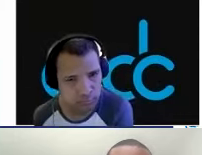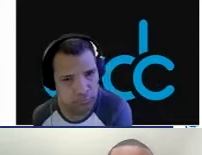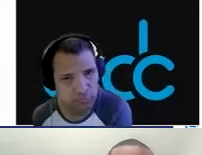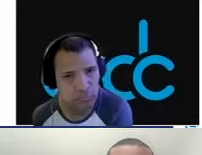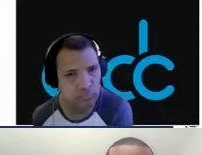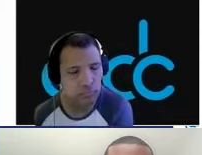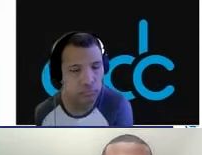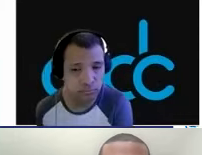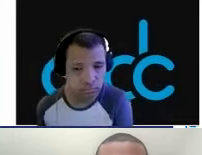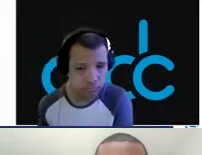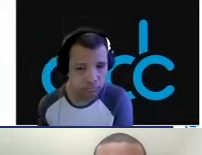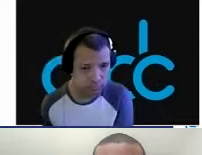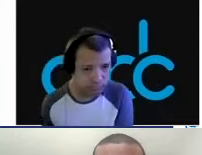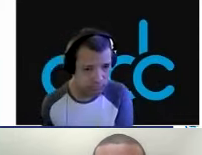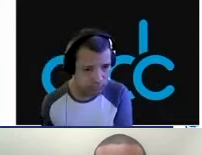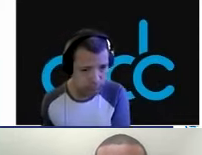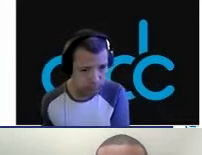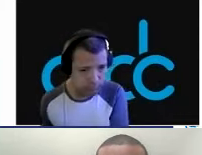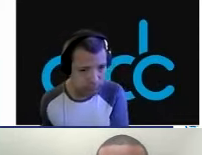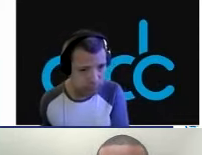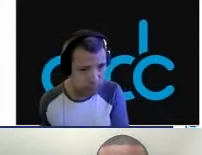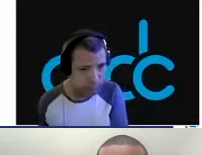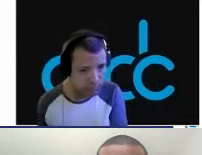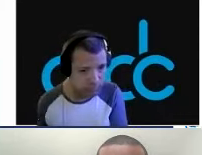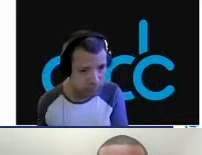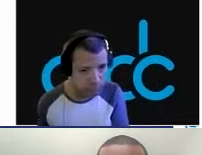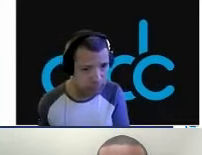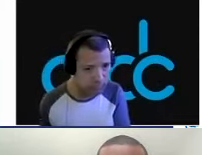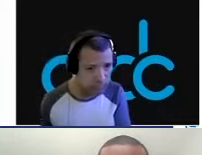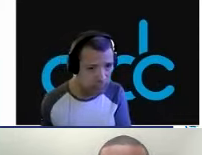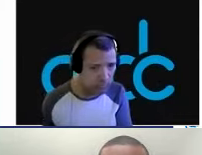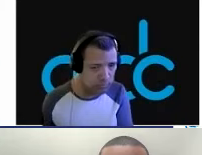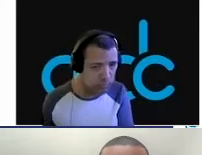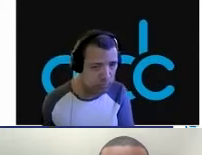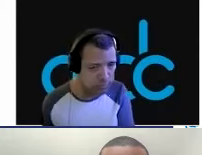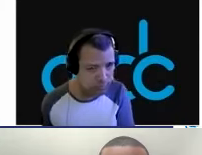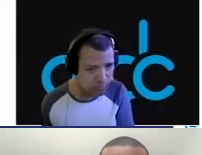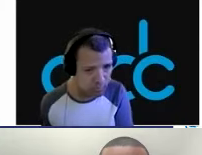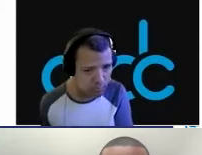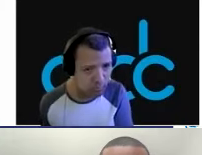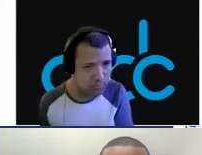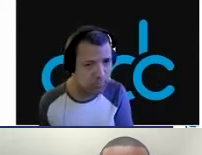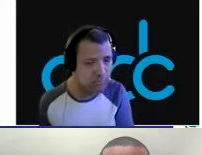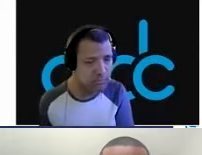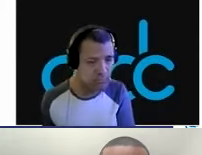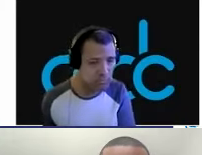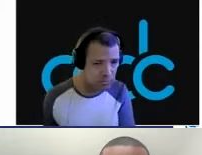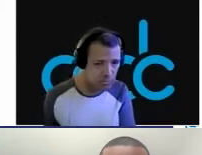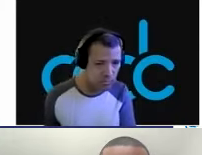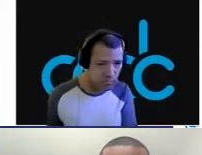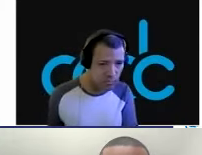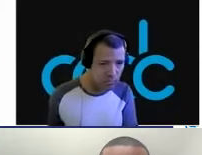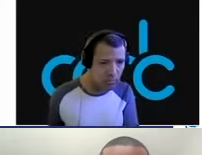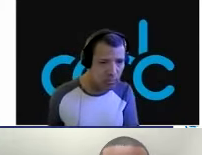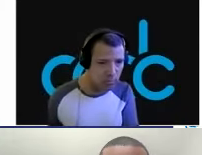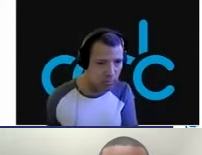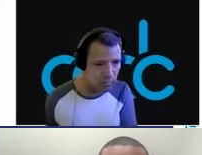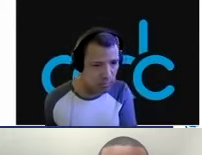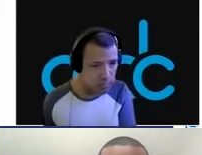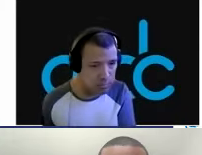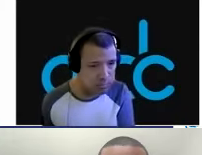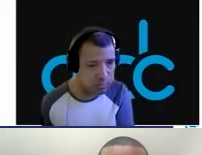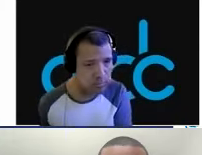cultures. So just exploring that a bit. Capture provider disbursement throughout the state. And